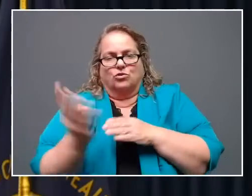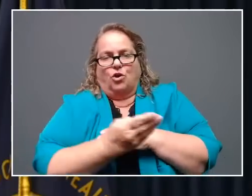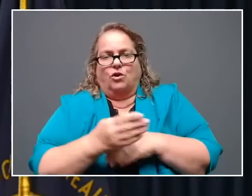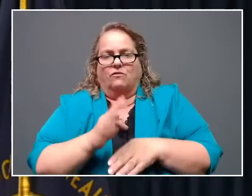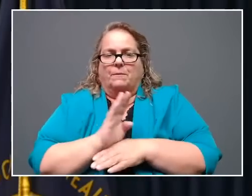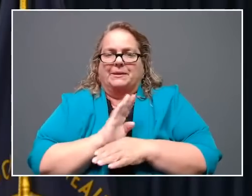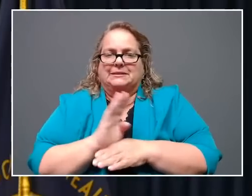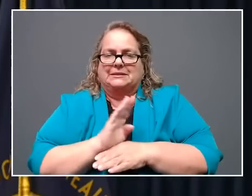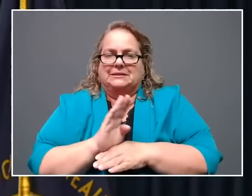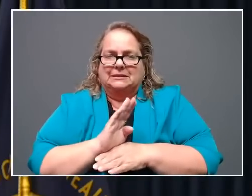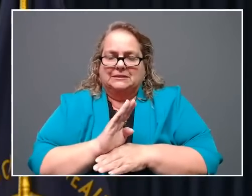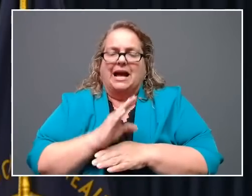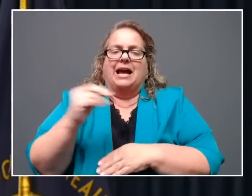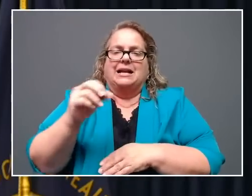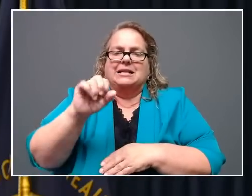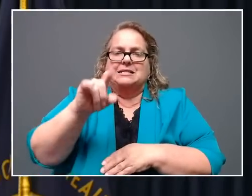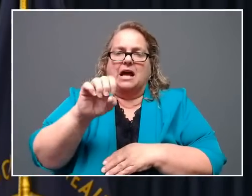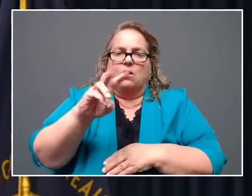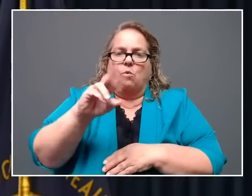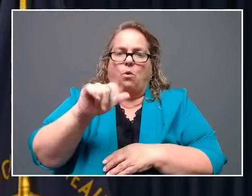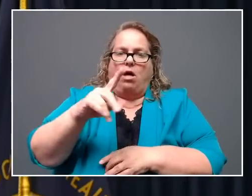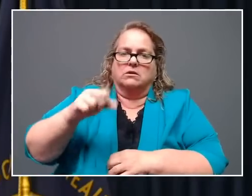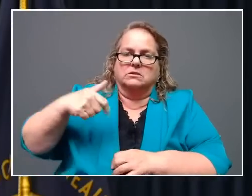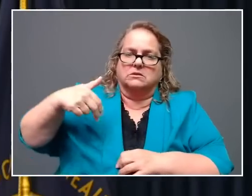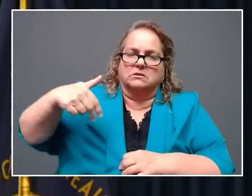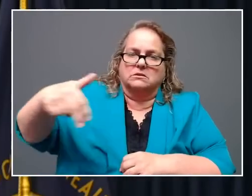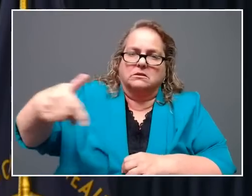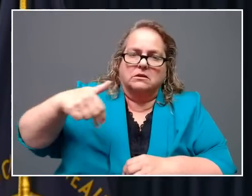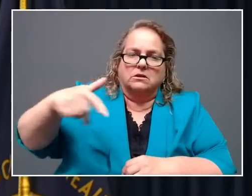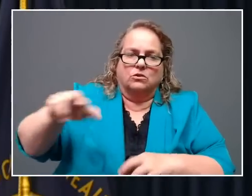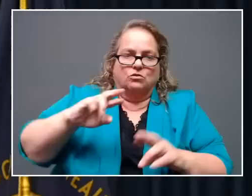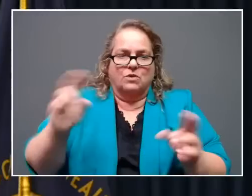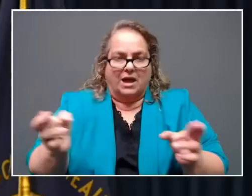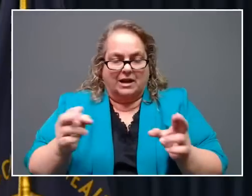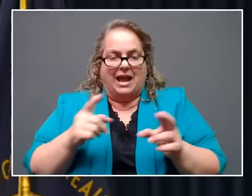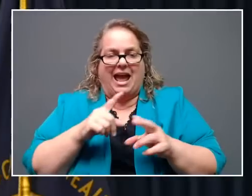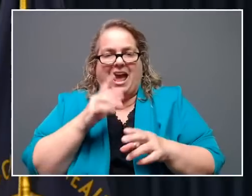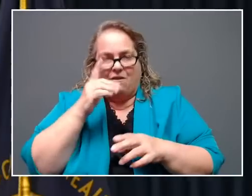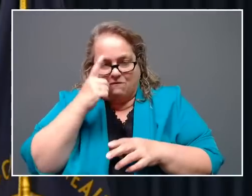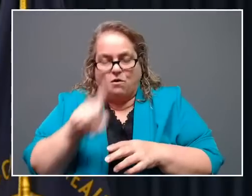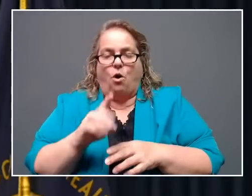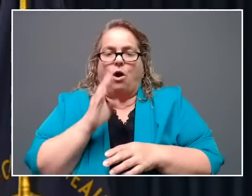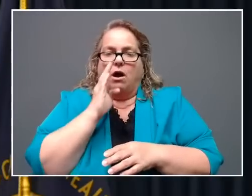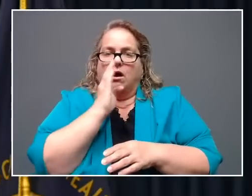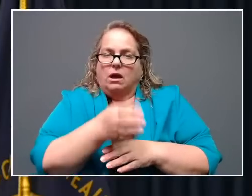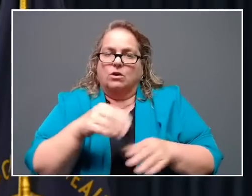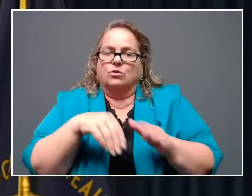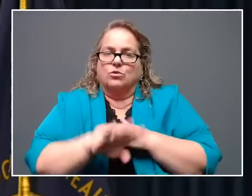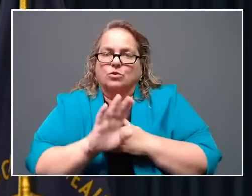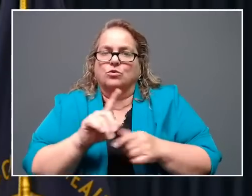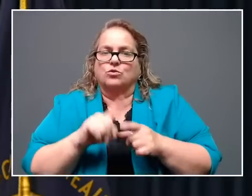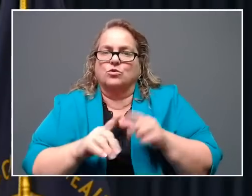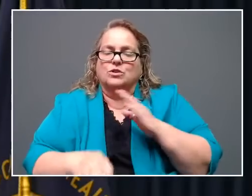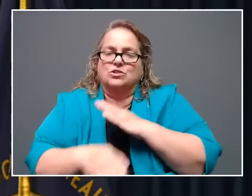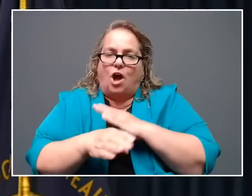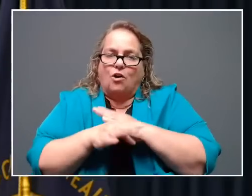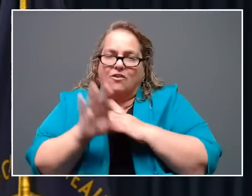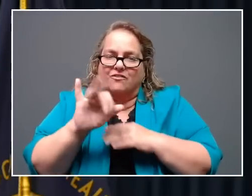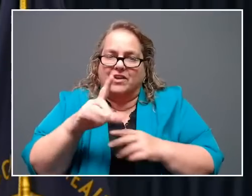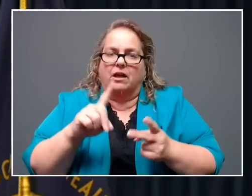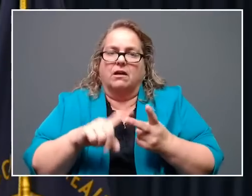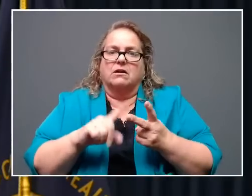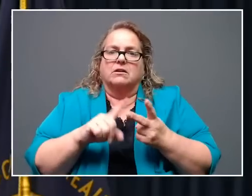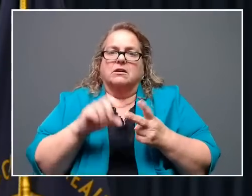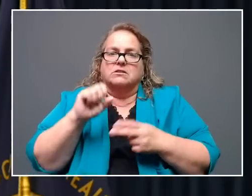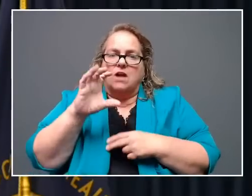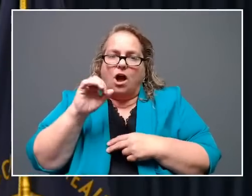sidewalks. And it'll be the main access to a new athletic complex with 15 soccer, baseball, and softball fields, plus a playground, grandstand,